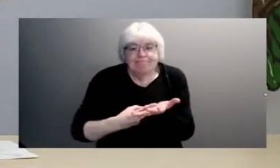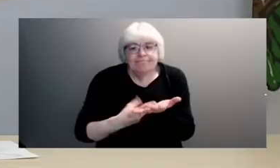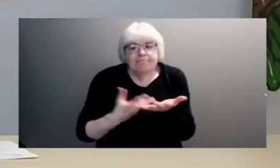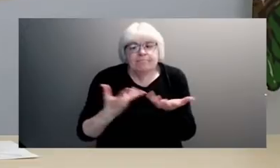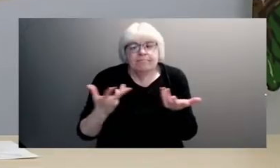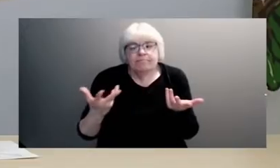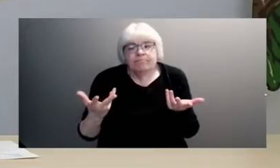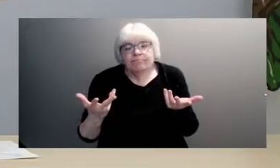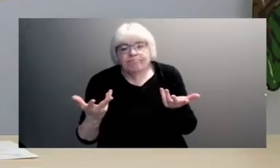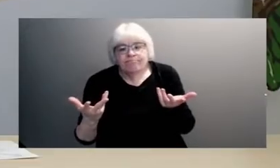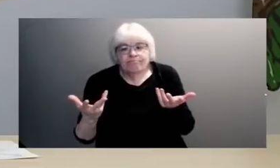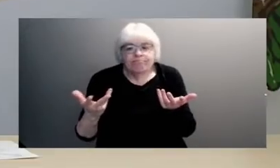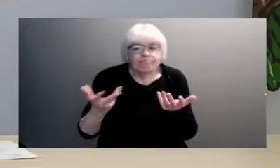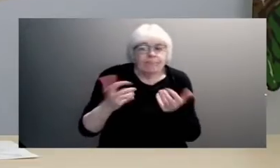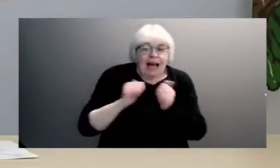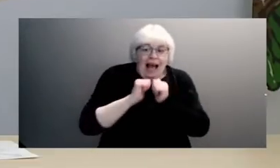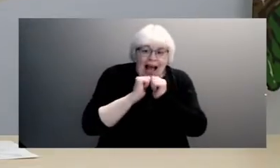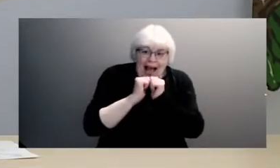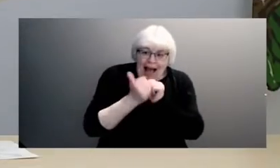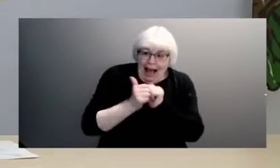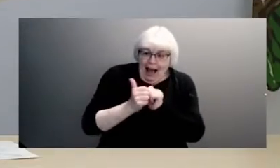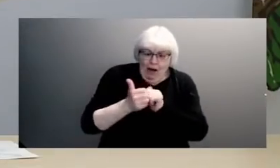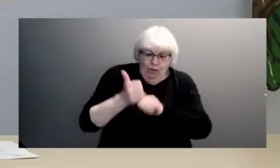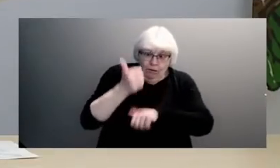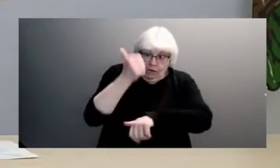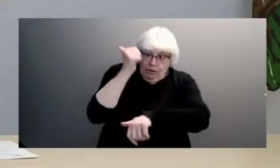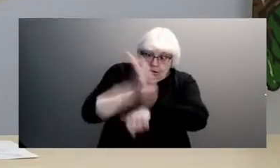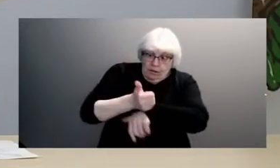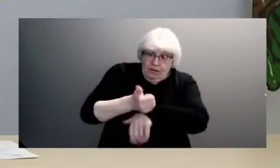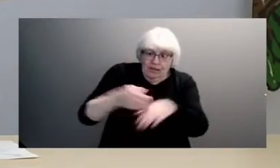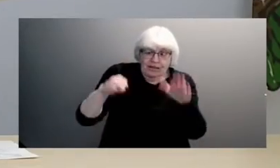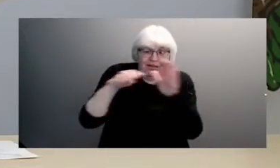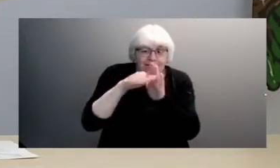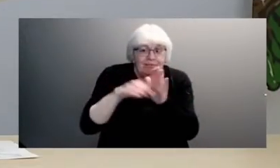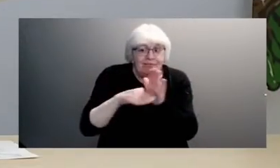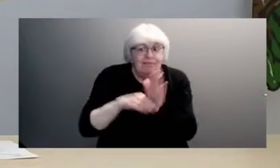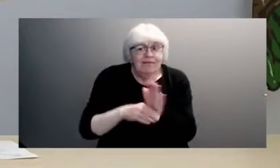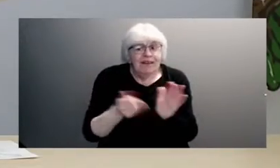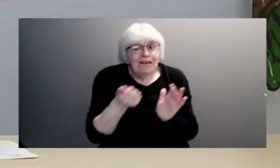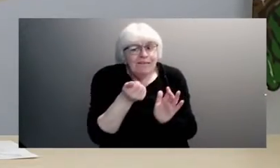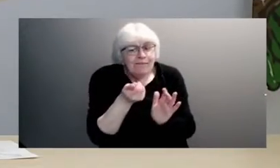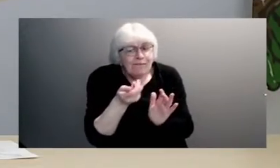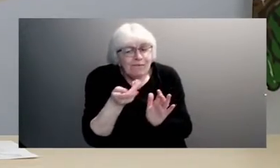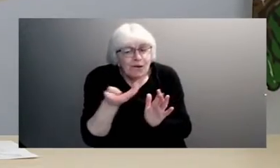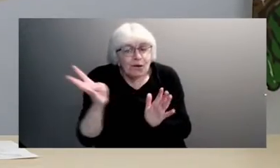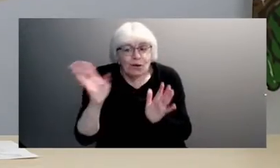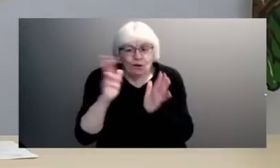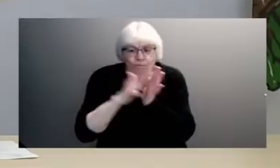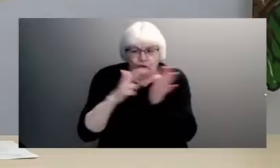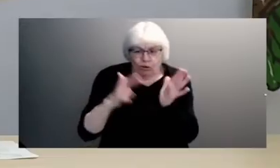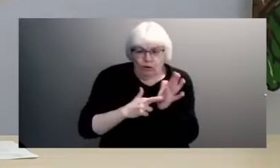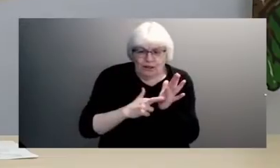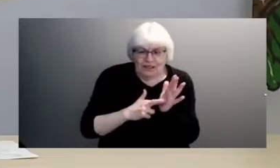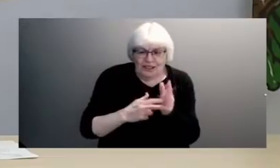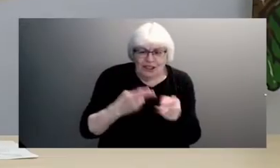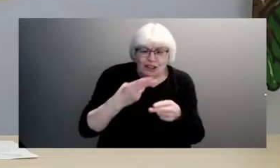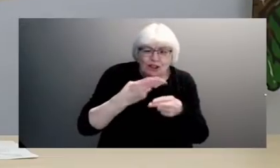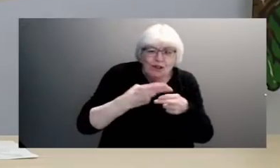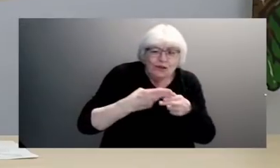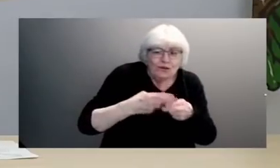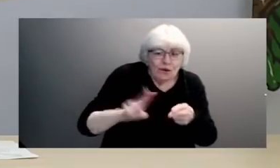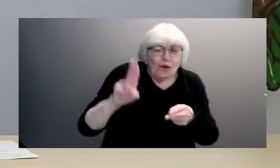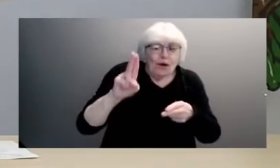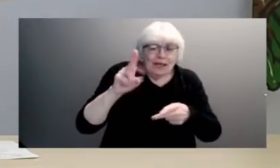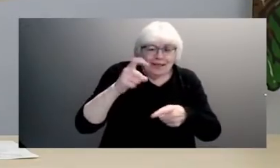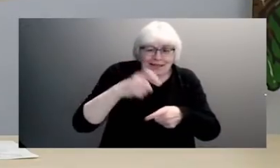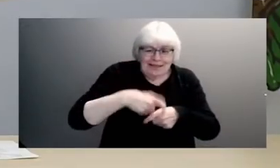for the minimum time period, but still keep people safe? And we'll